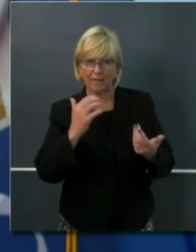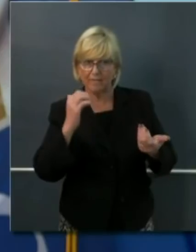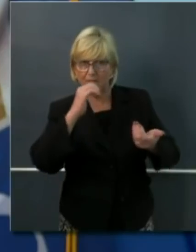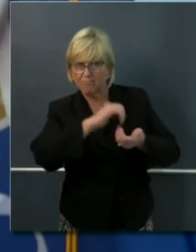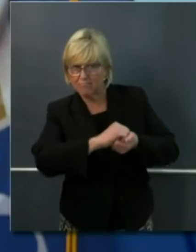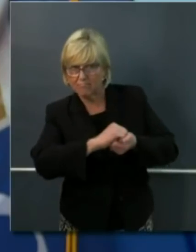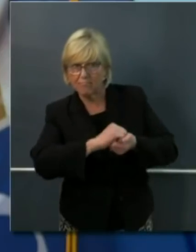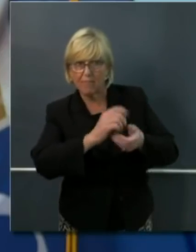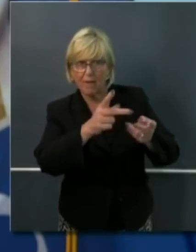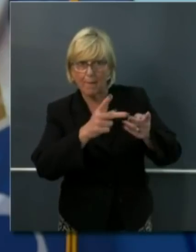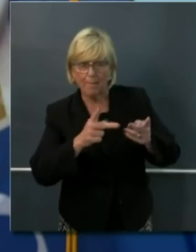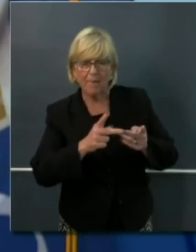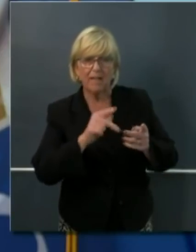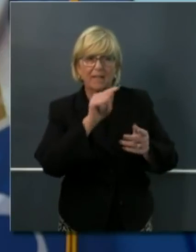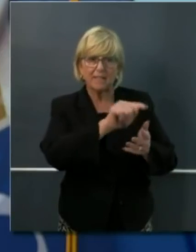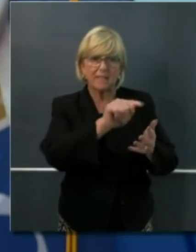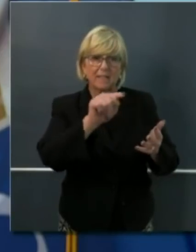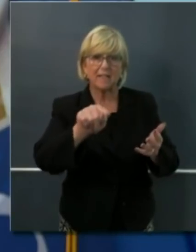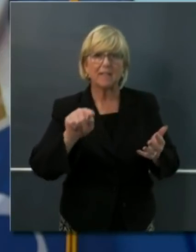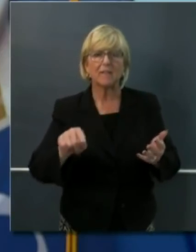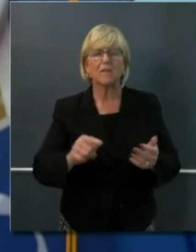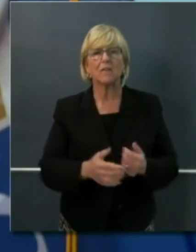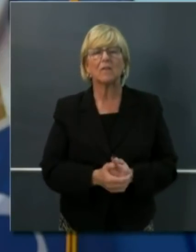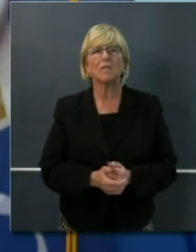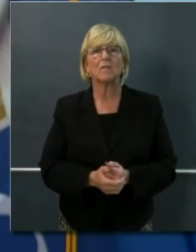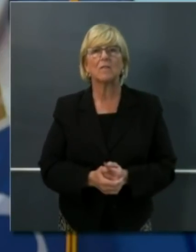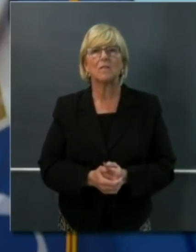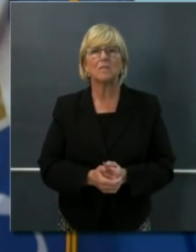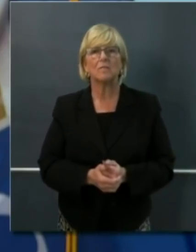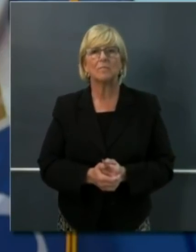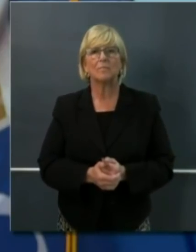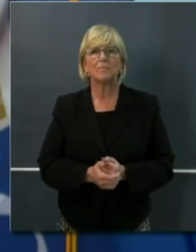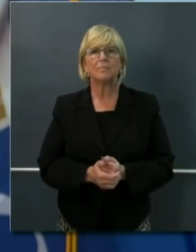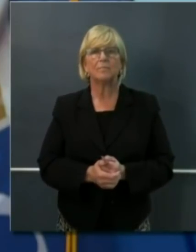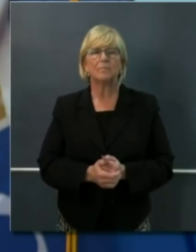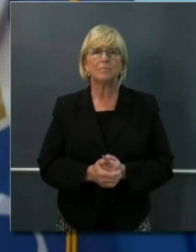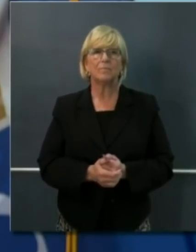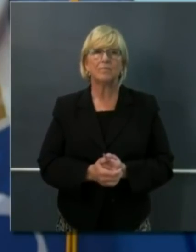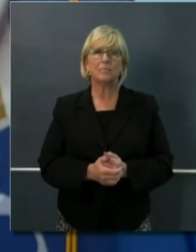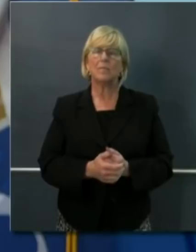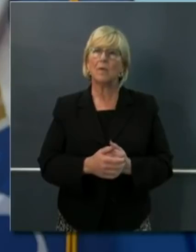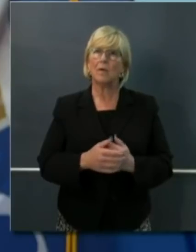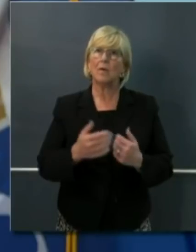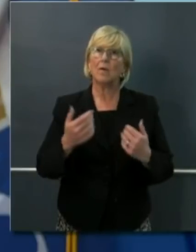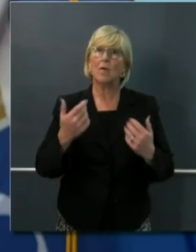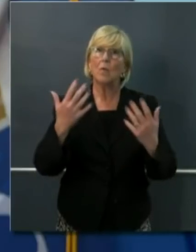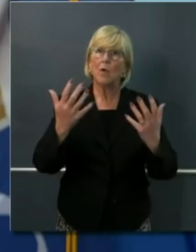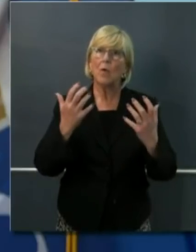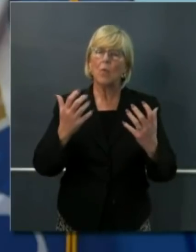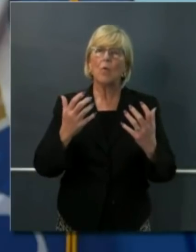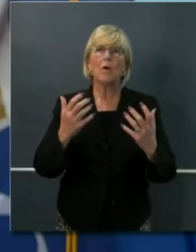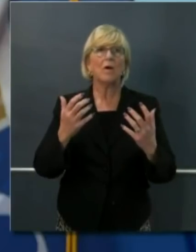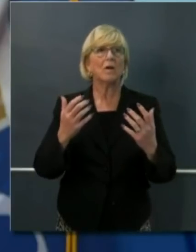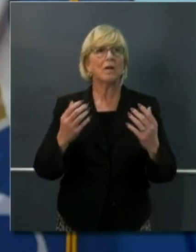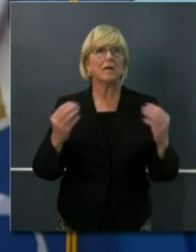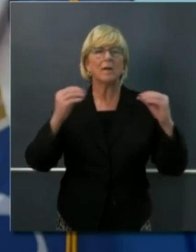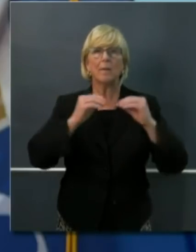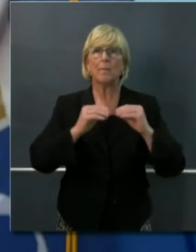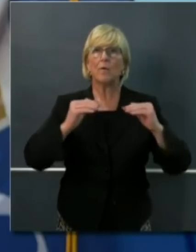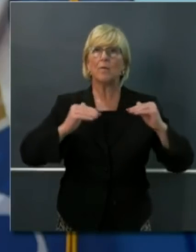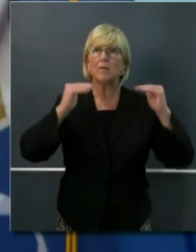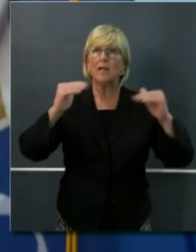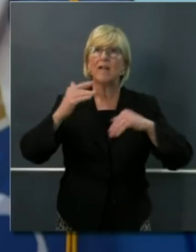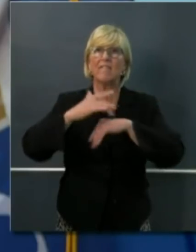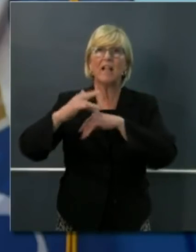testing capacity, not just at a sort of consistent level, but even at a higher level. So those who are